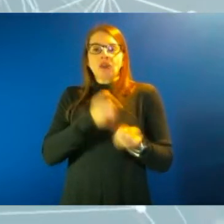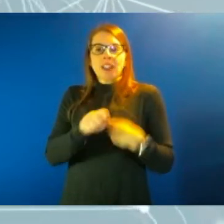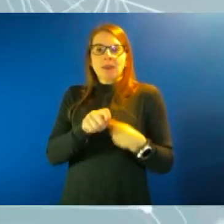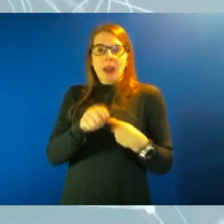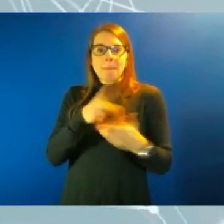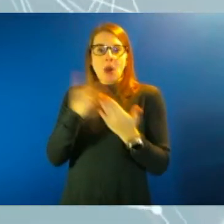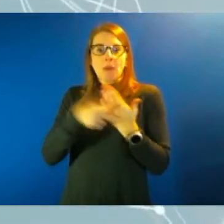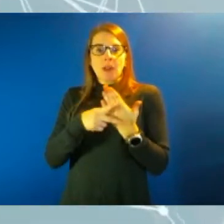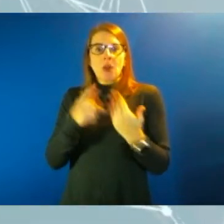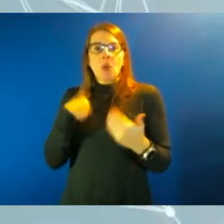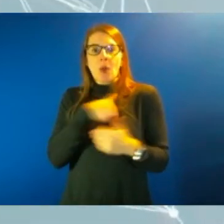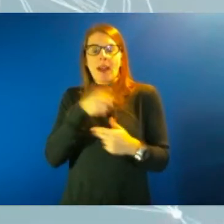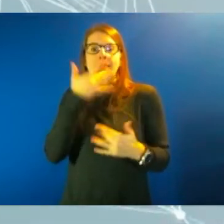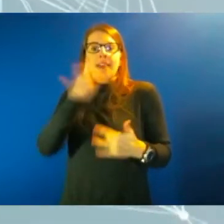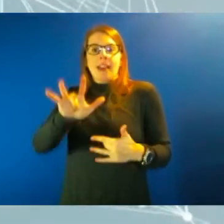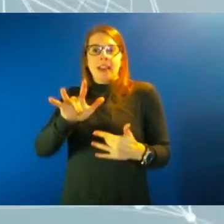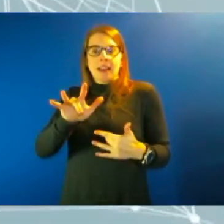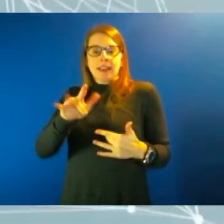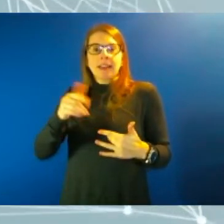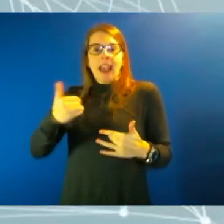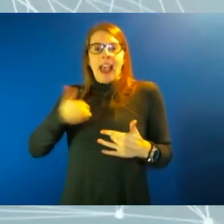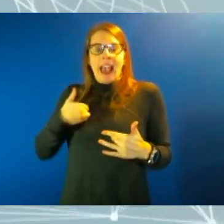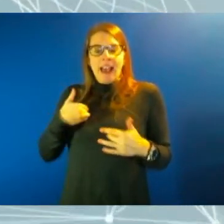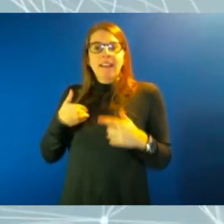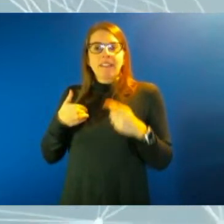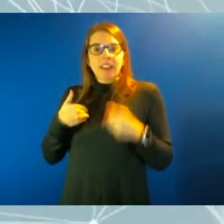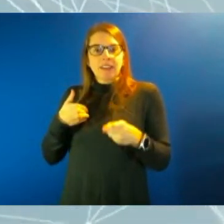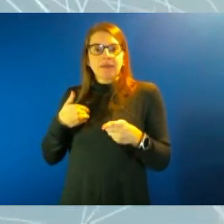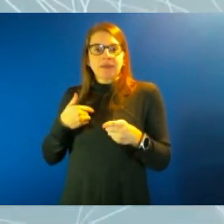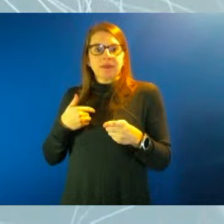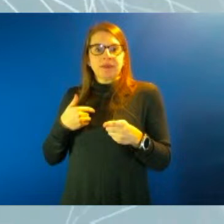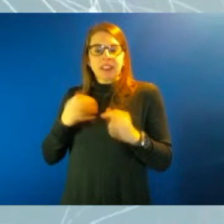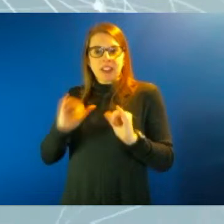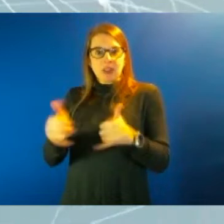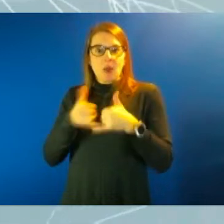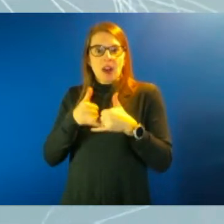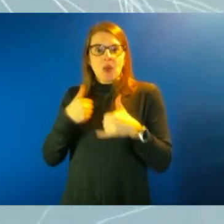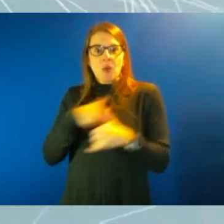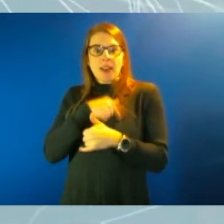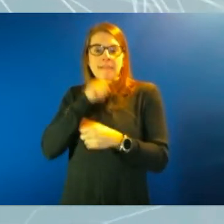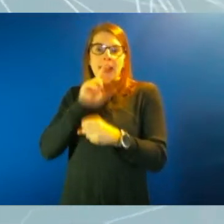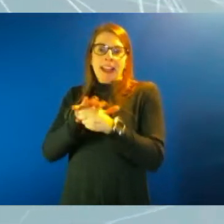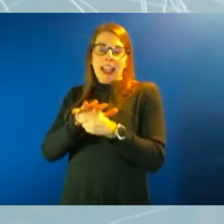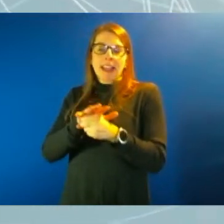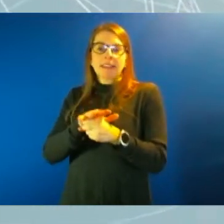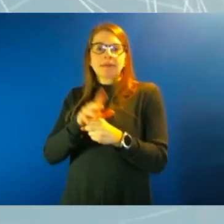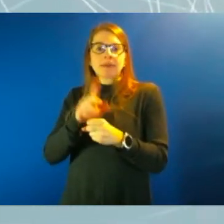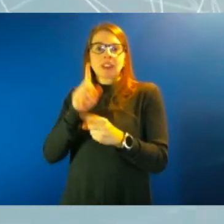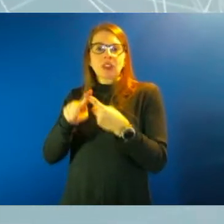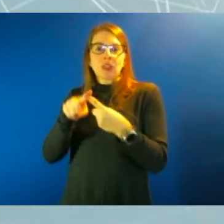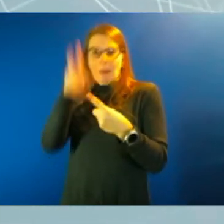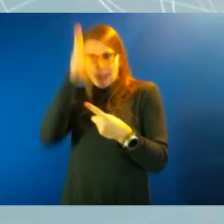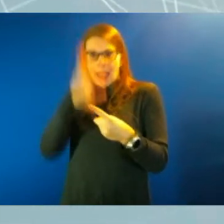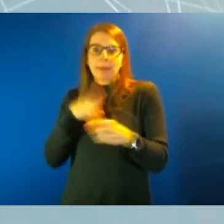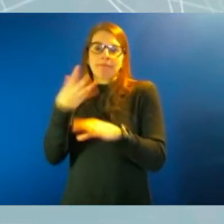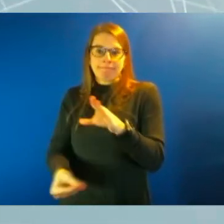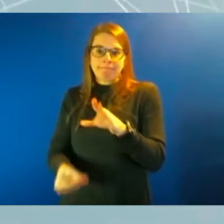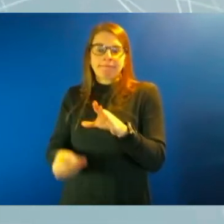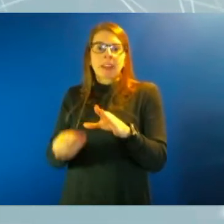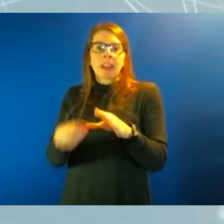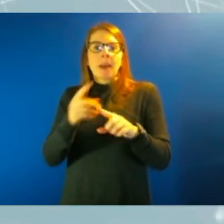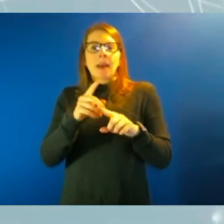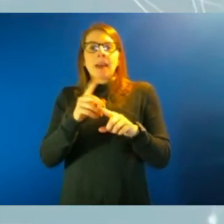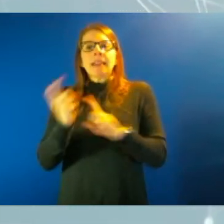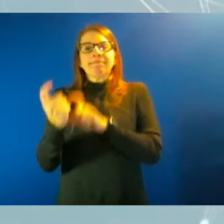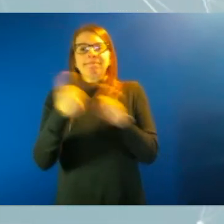them. We dedicate this award to David Reynolds and his family because it's through his ultimate gift of life that another life continues on.